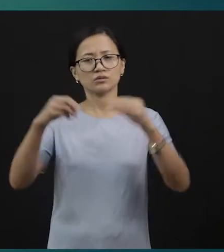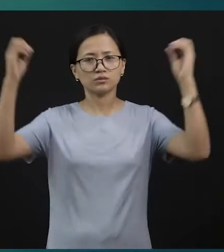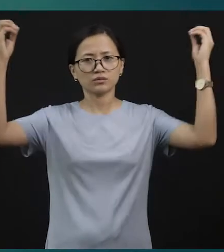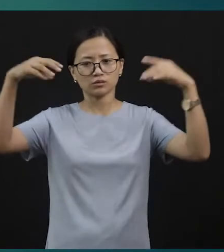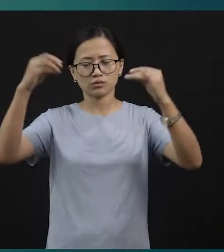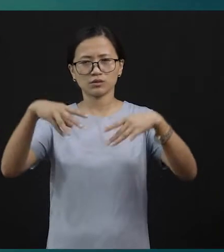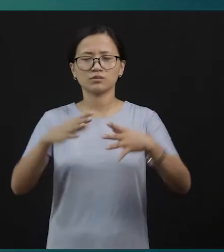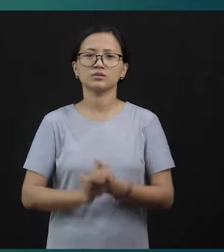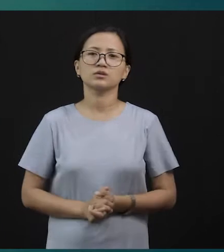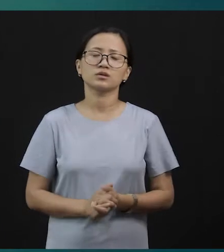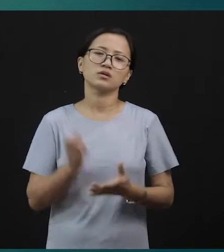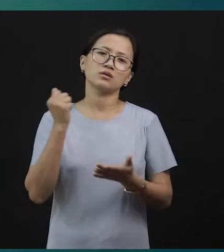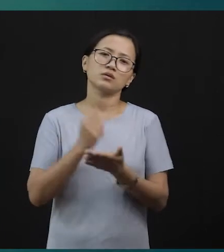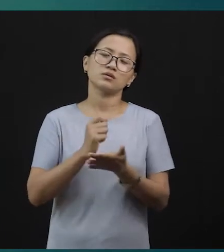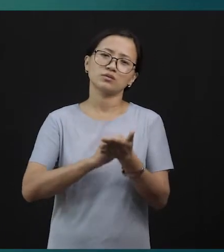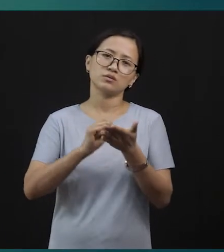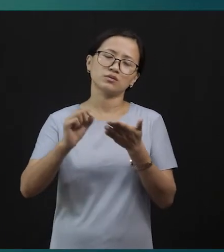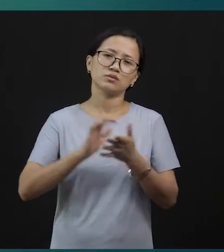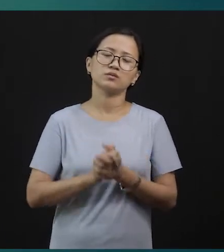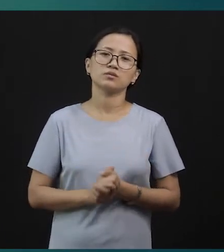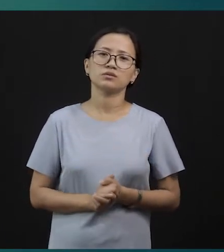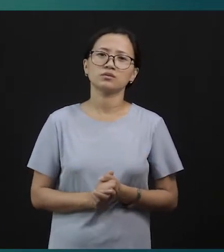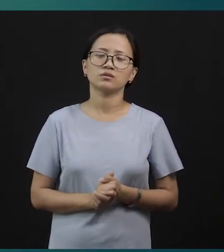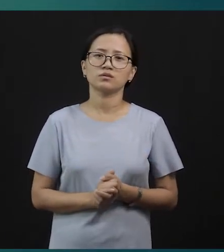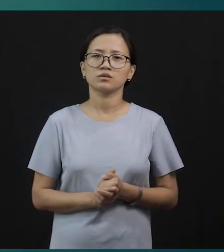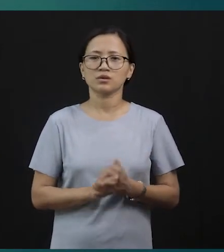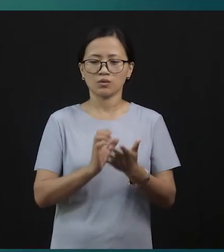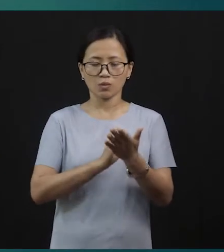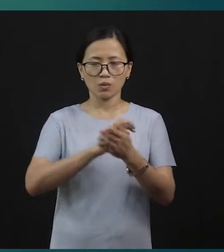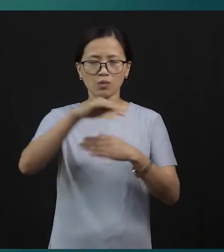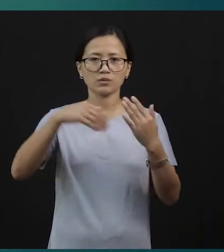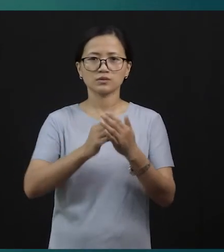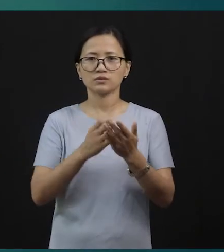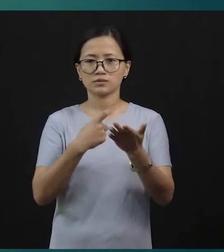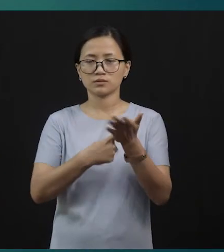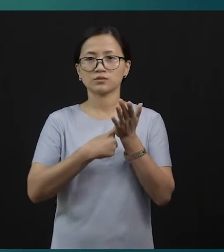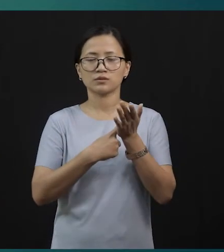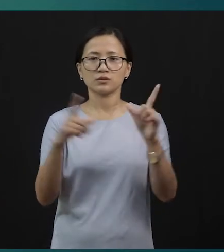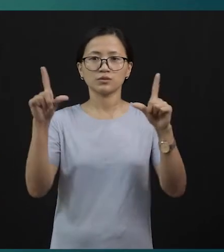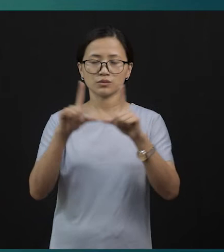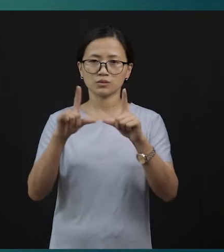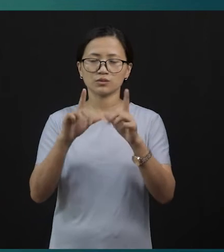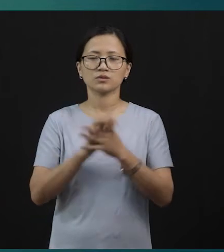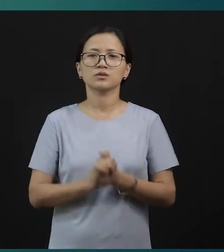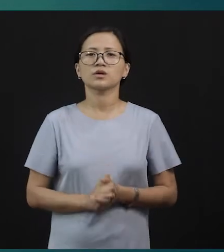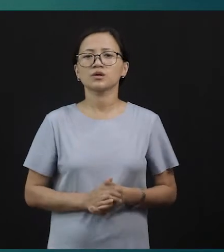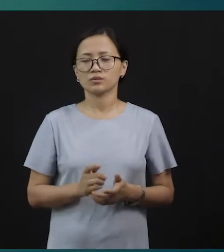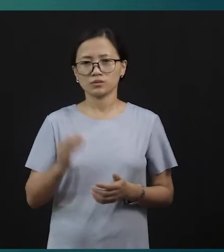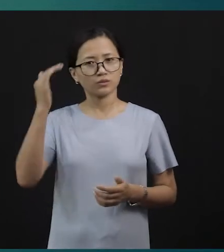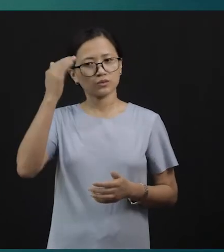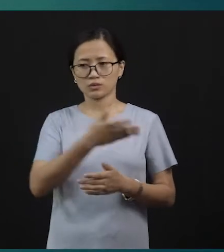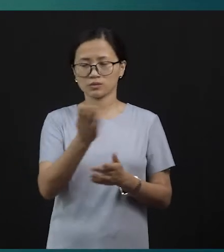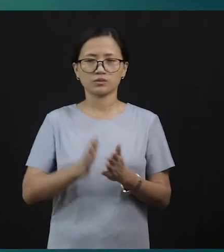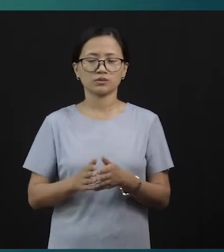into the water. The captain decided to write some accounts, to write all the records of what happened. We know, we read the newspapers,